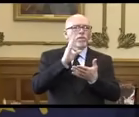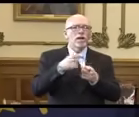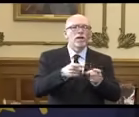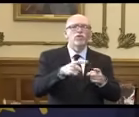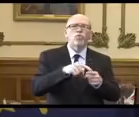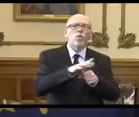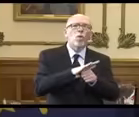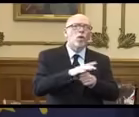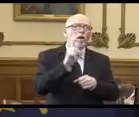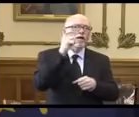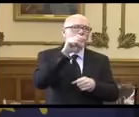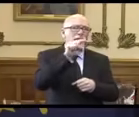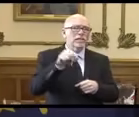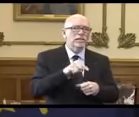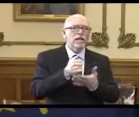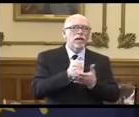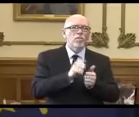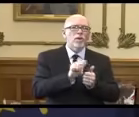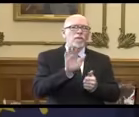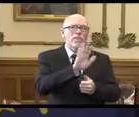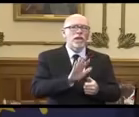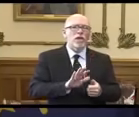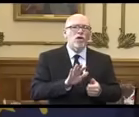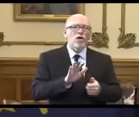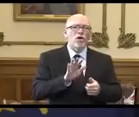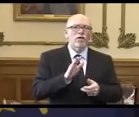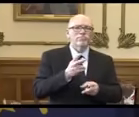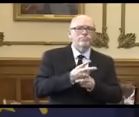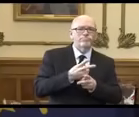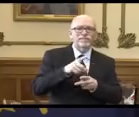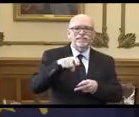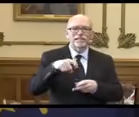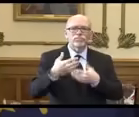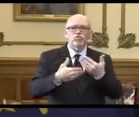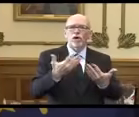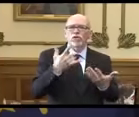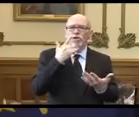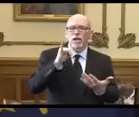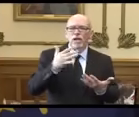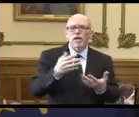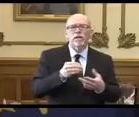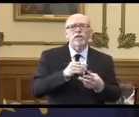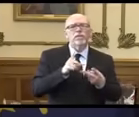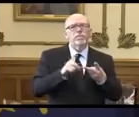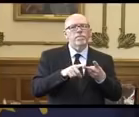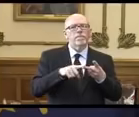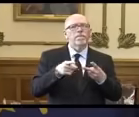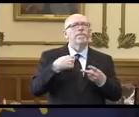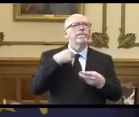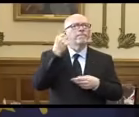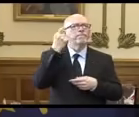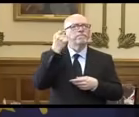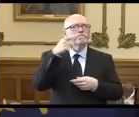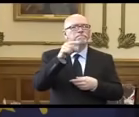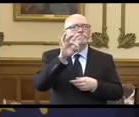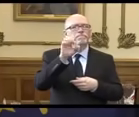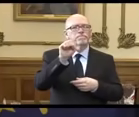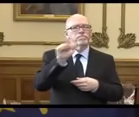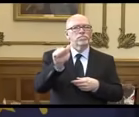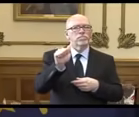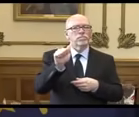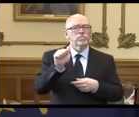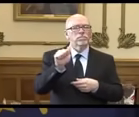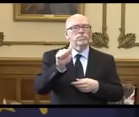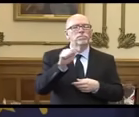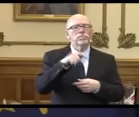governments to help with their amounts and kind of how that process will be. Sure. The second is, I understand FSSA,